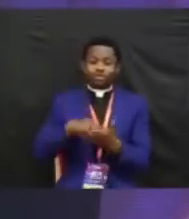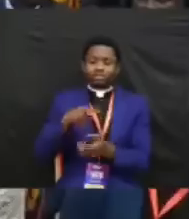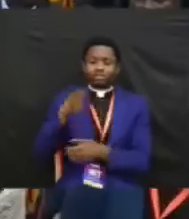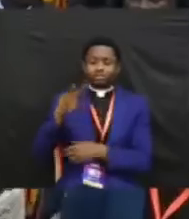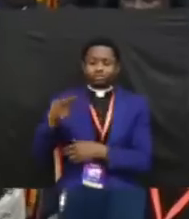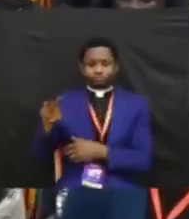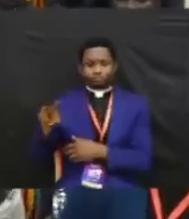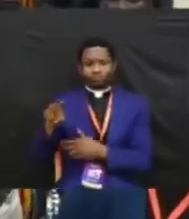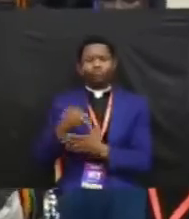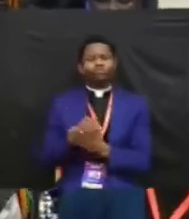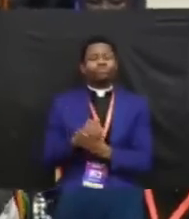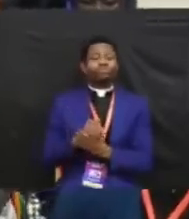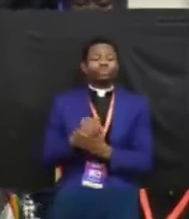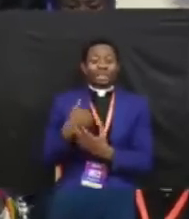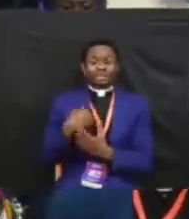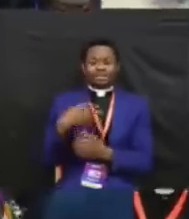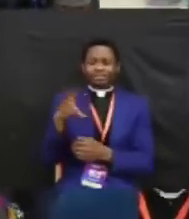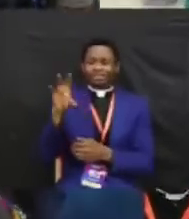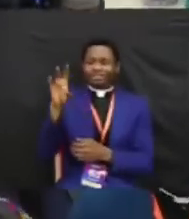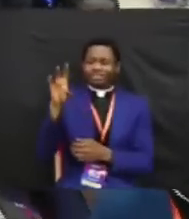there were 70,223